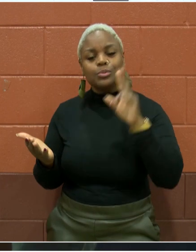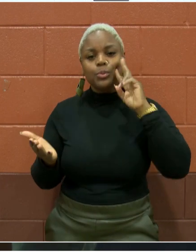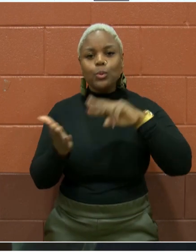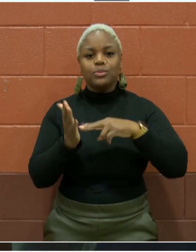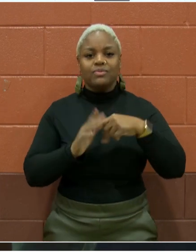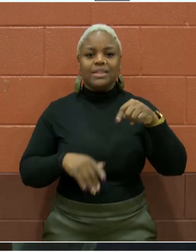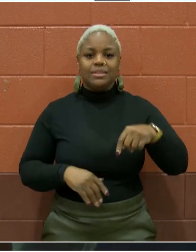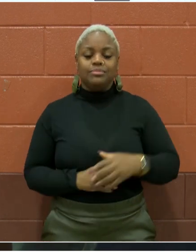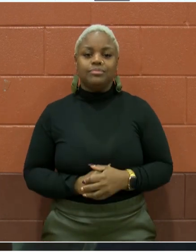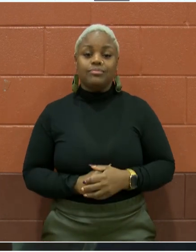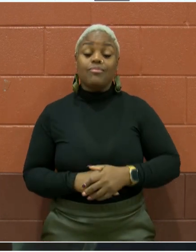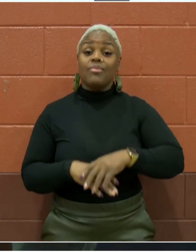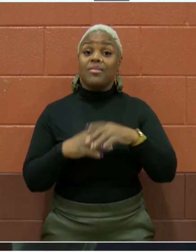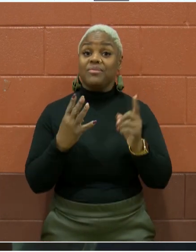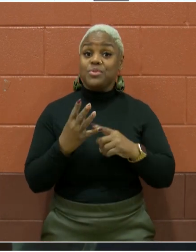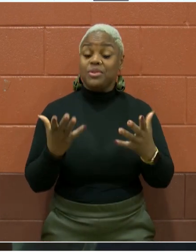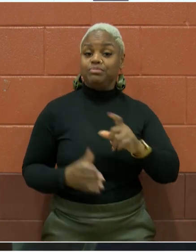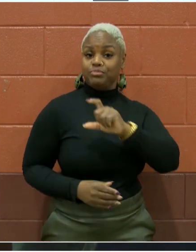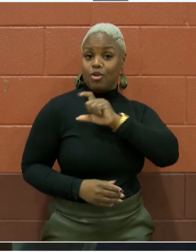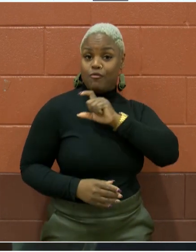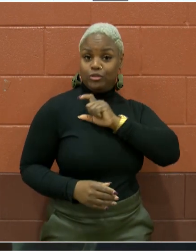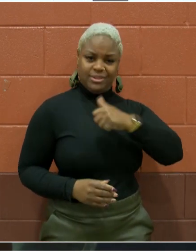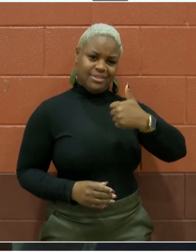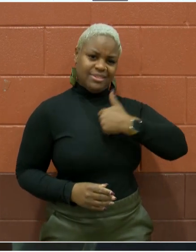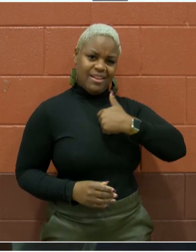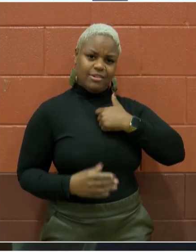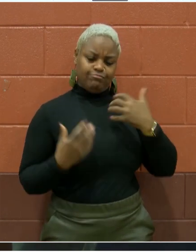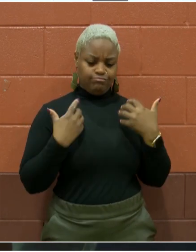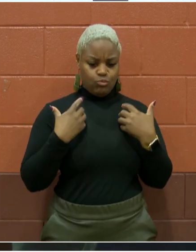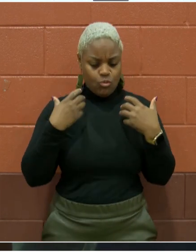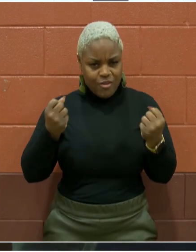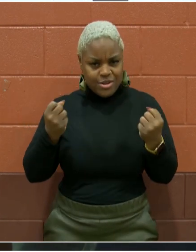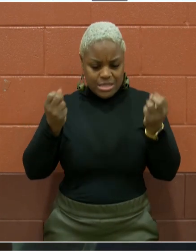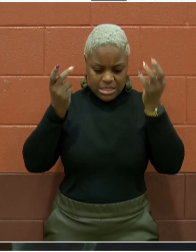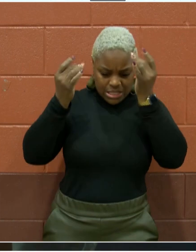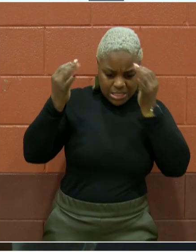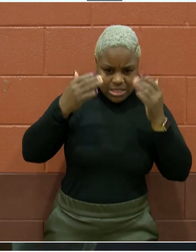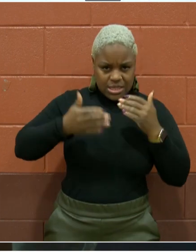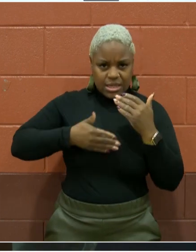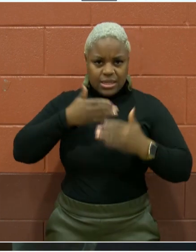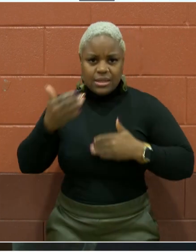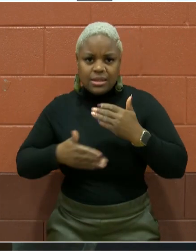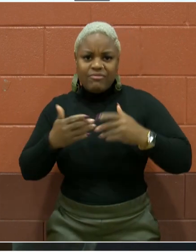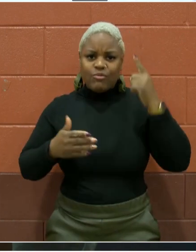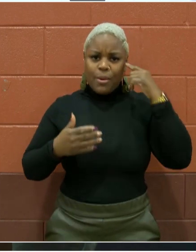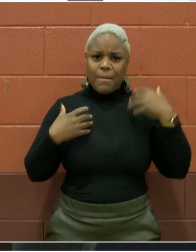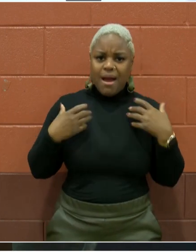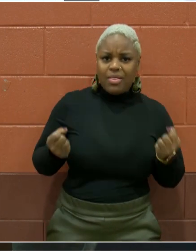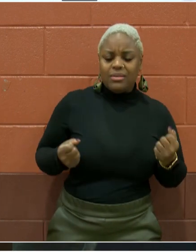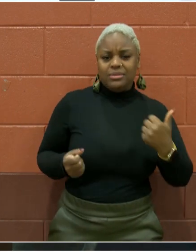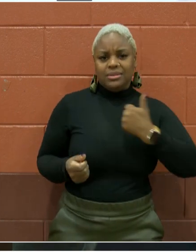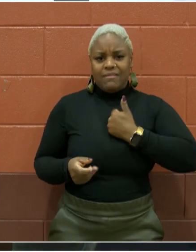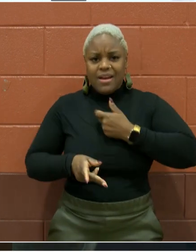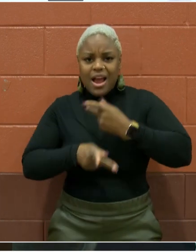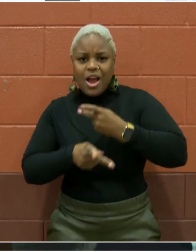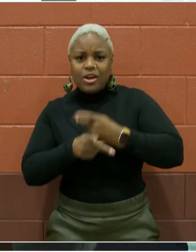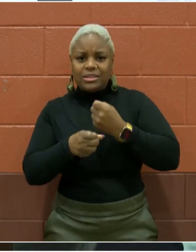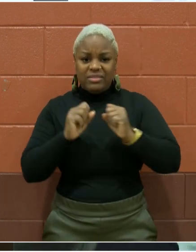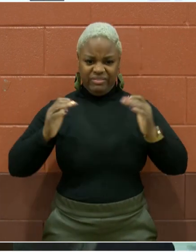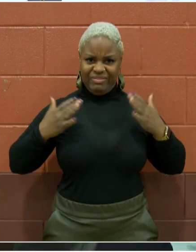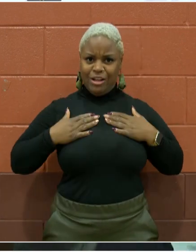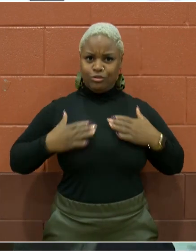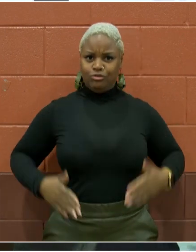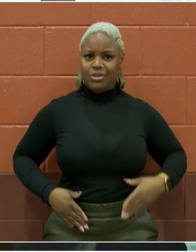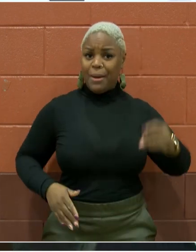officer safety and wellness and equips officers with tools, technique, and skills to protect themselves both physically and